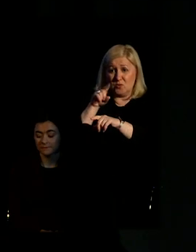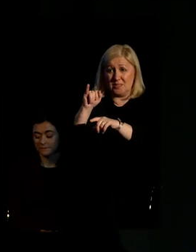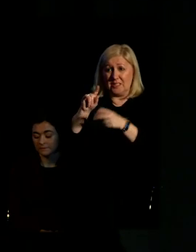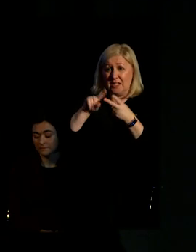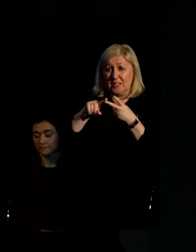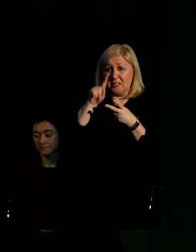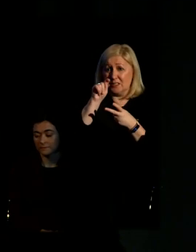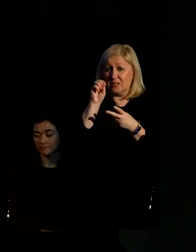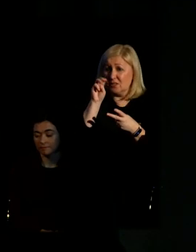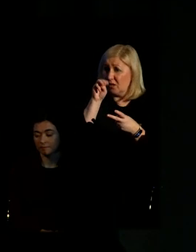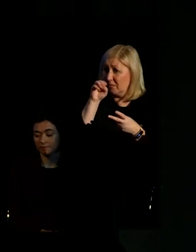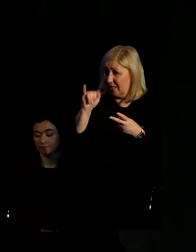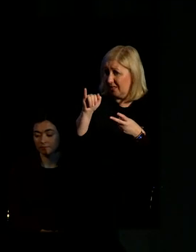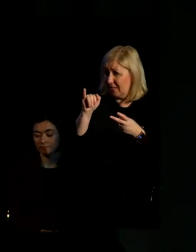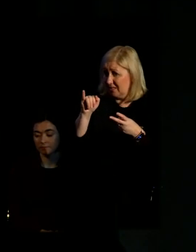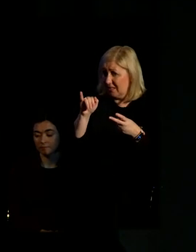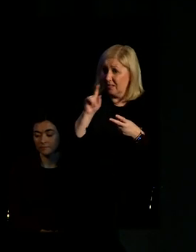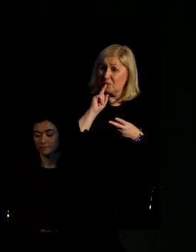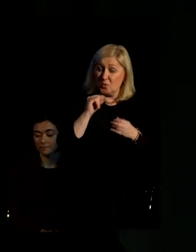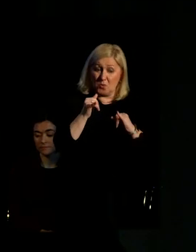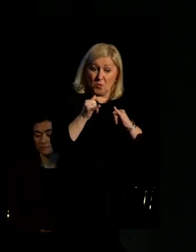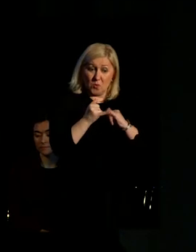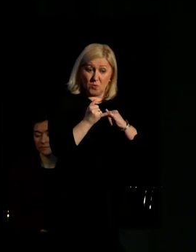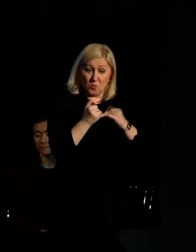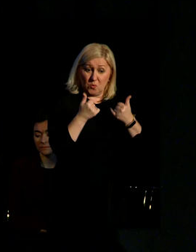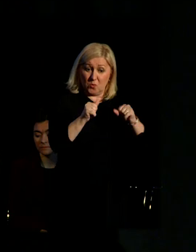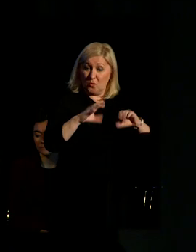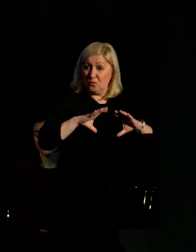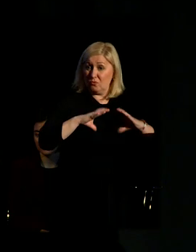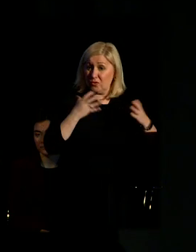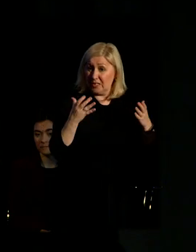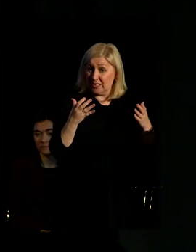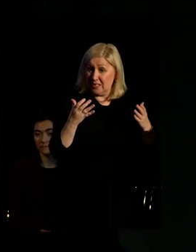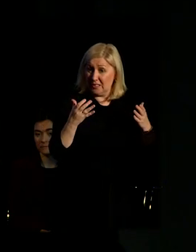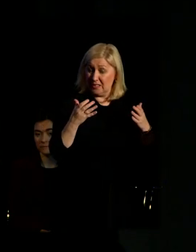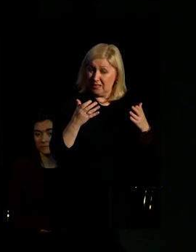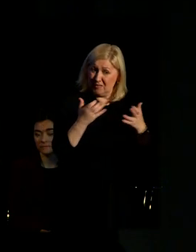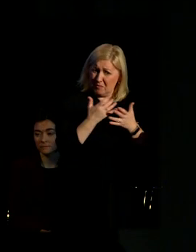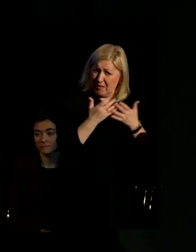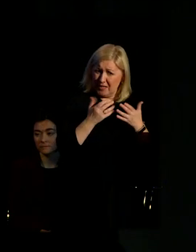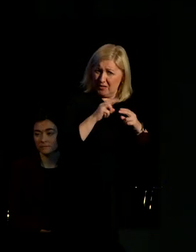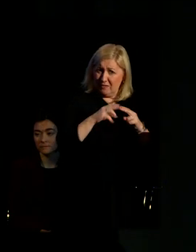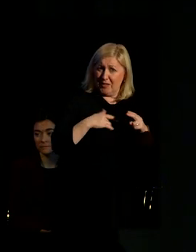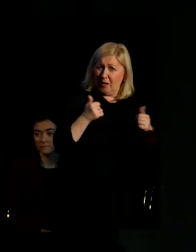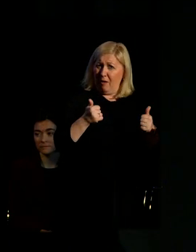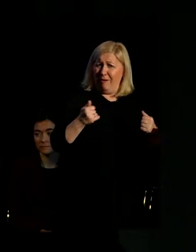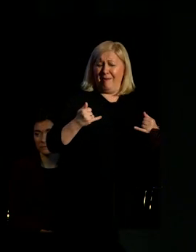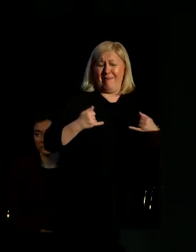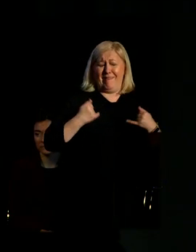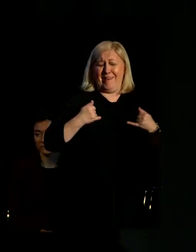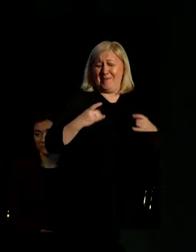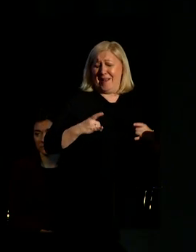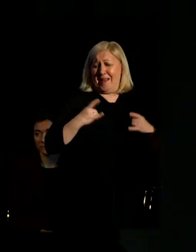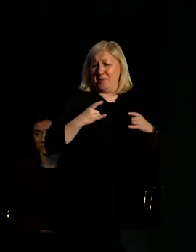Liberation was not always joyful for the survivors, especially Jewish survivors, who had lost everything, their